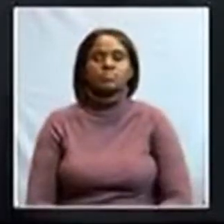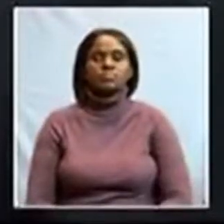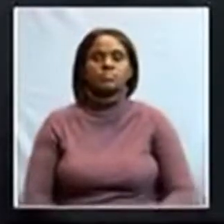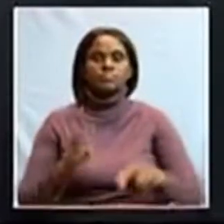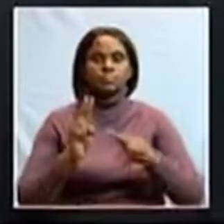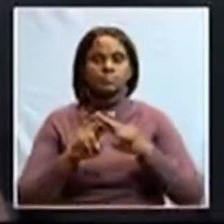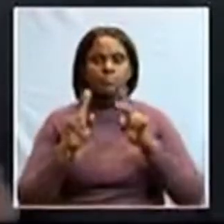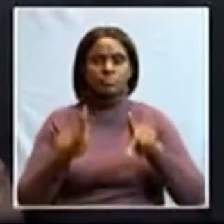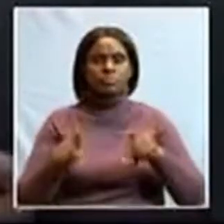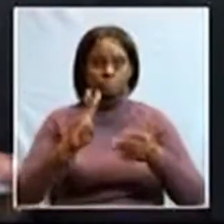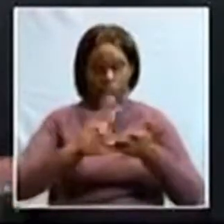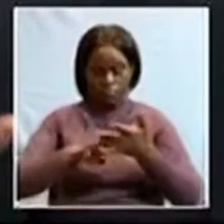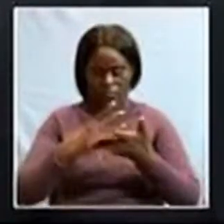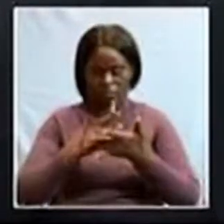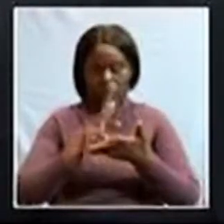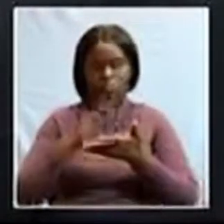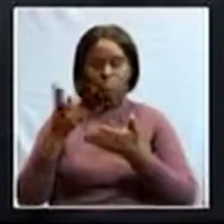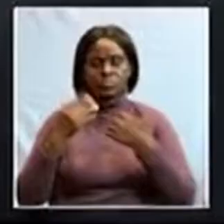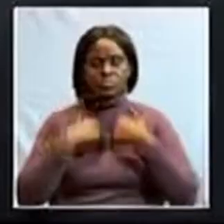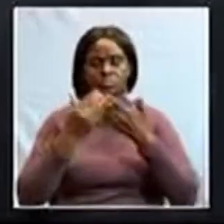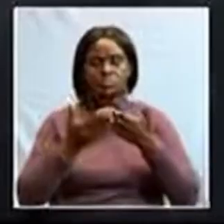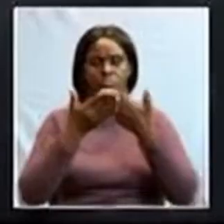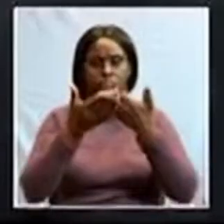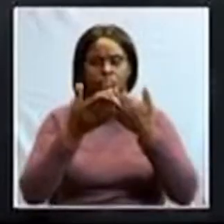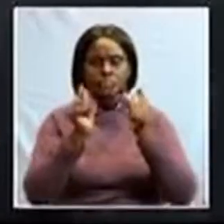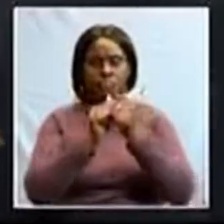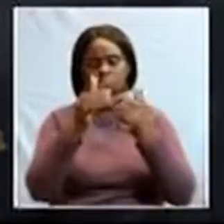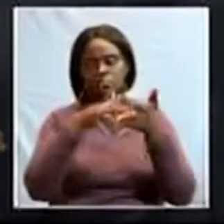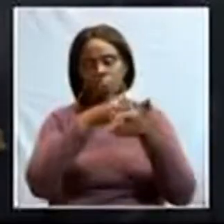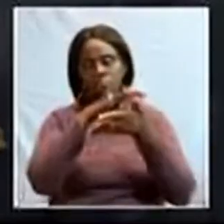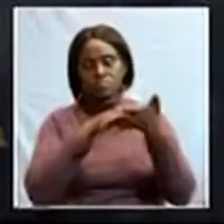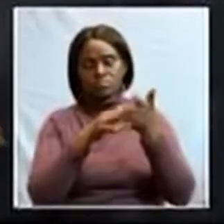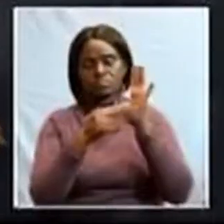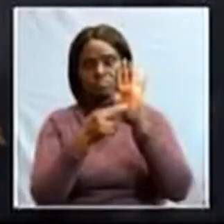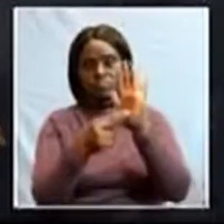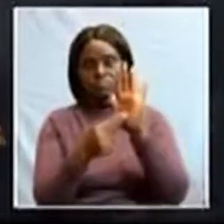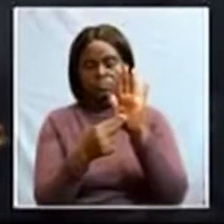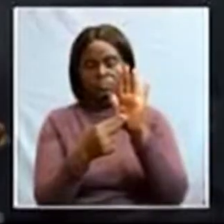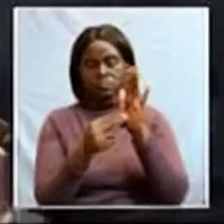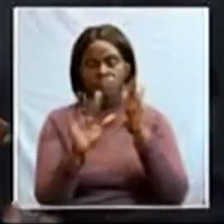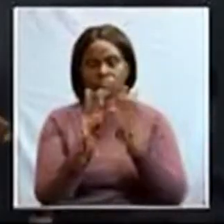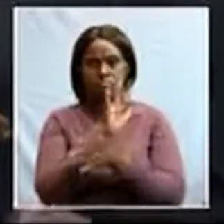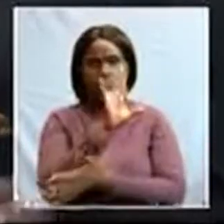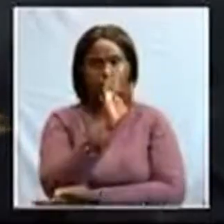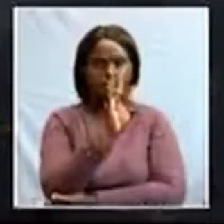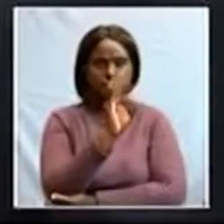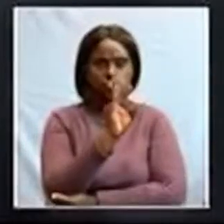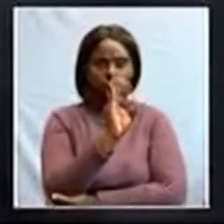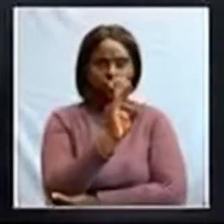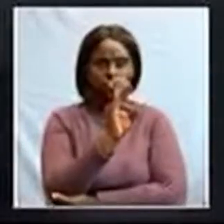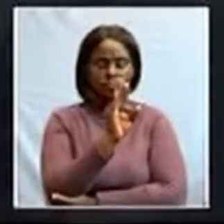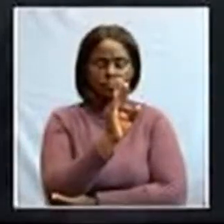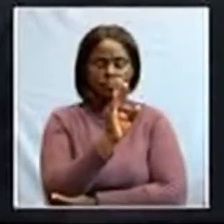Chairman, the witness has provided us a table on page 7.